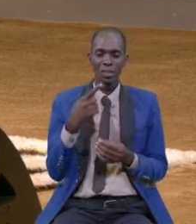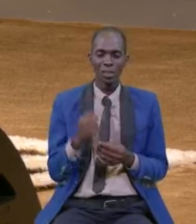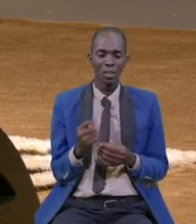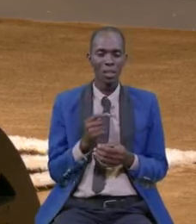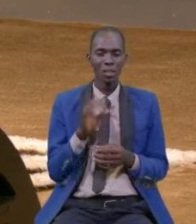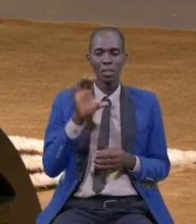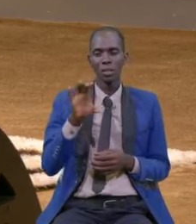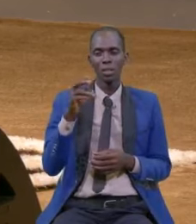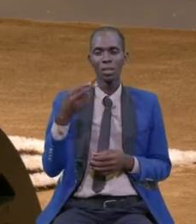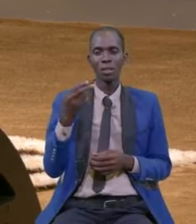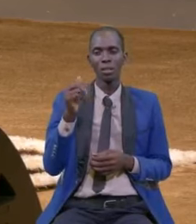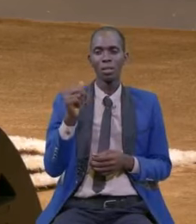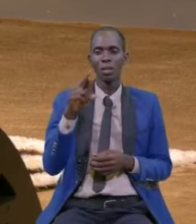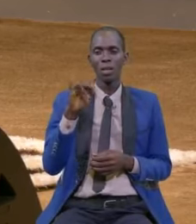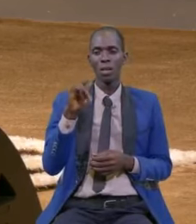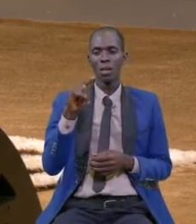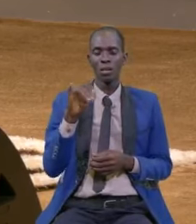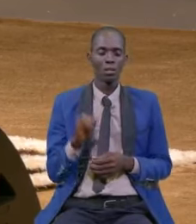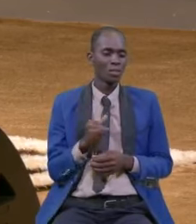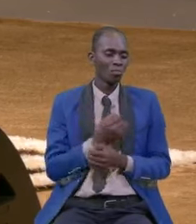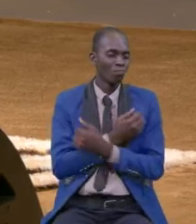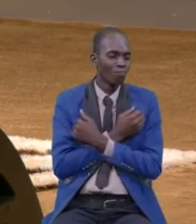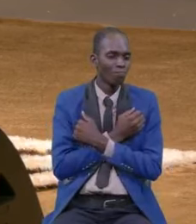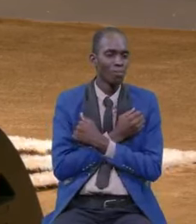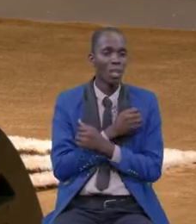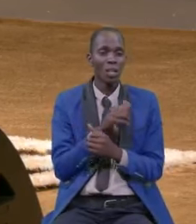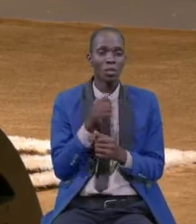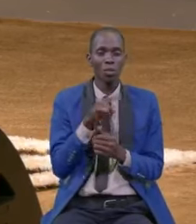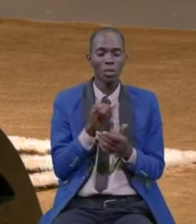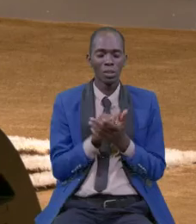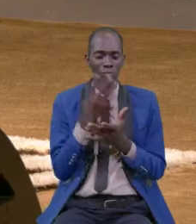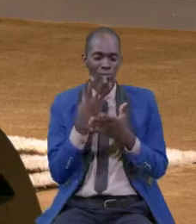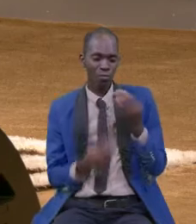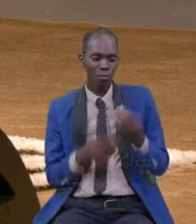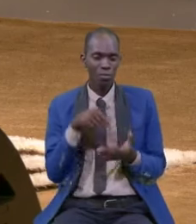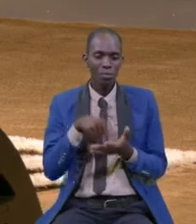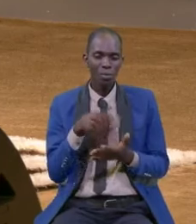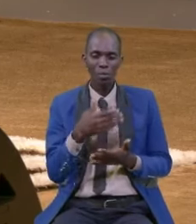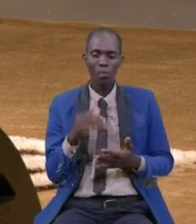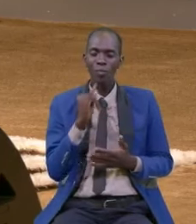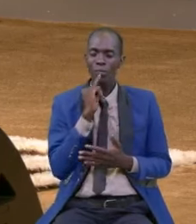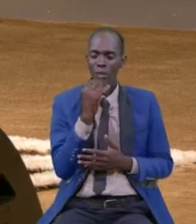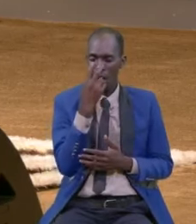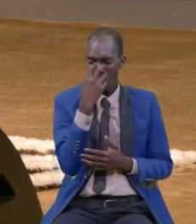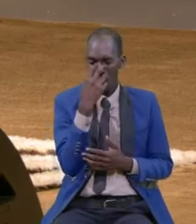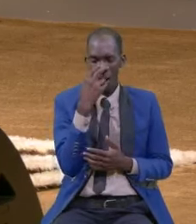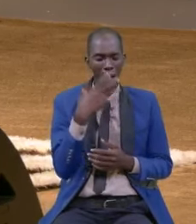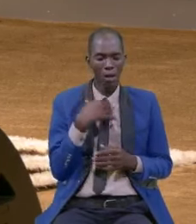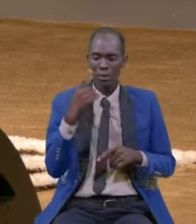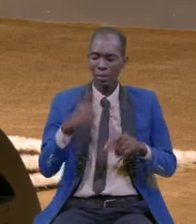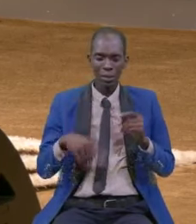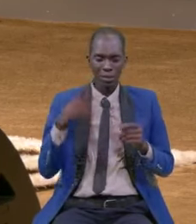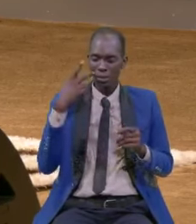he that lath these things is blind and cannot see a faroh and he